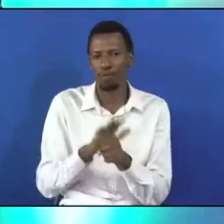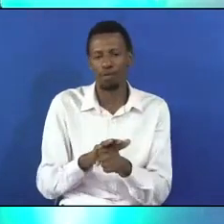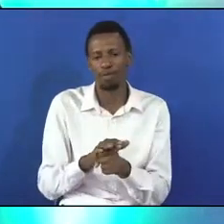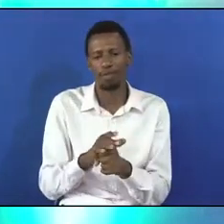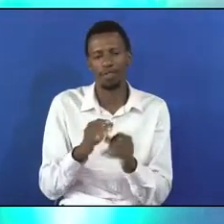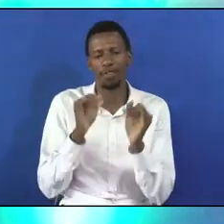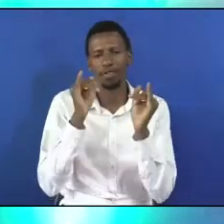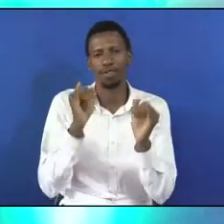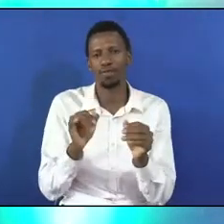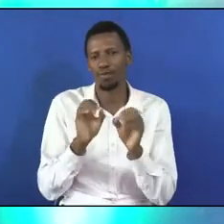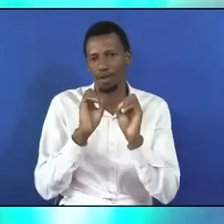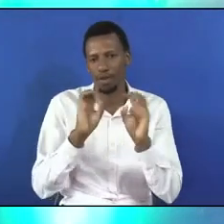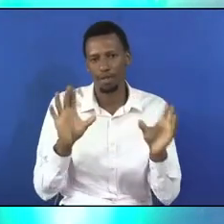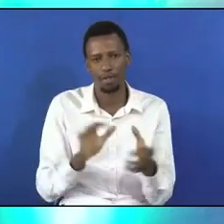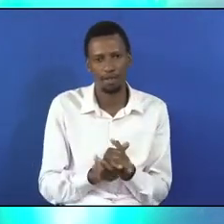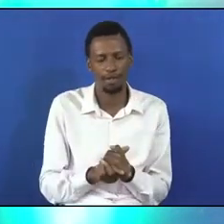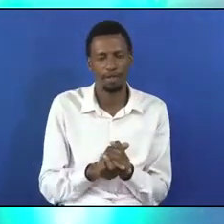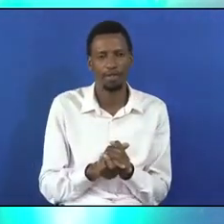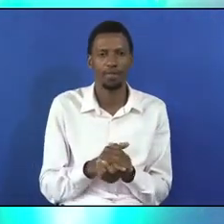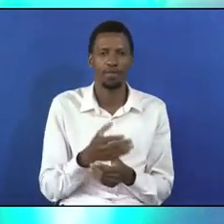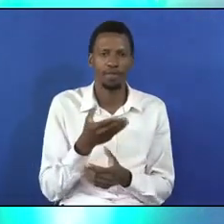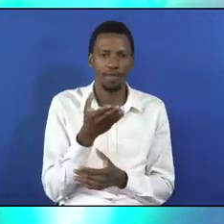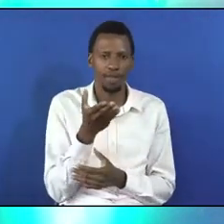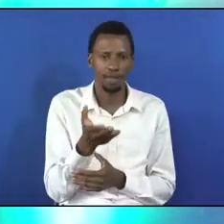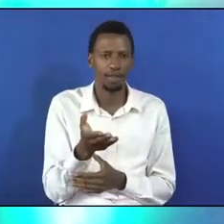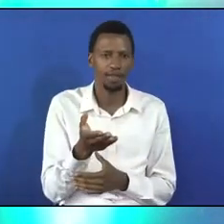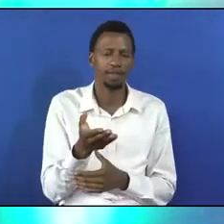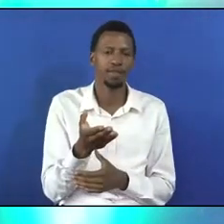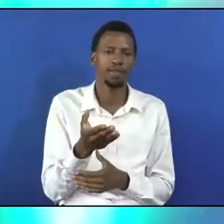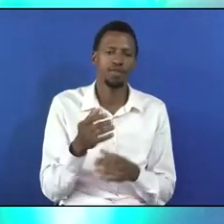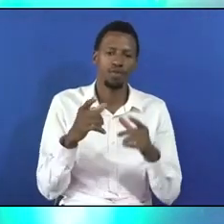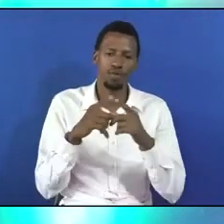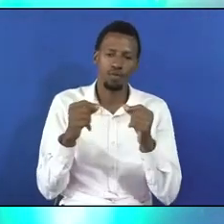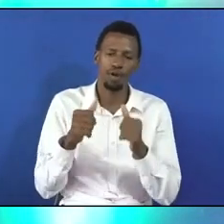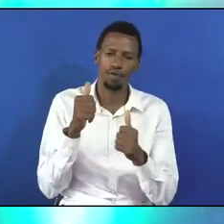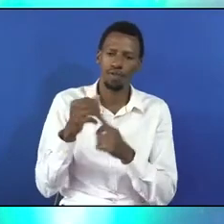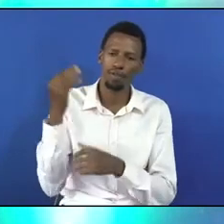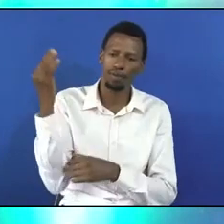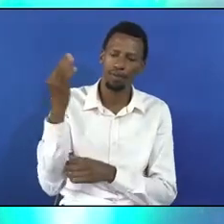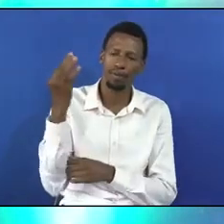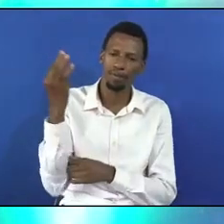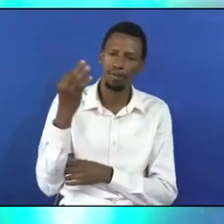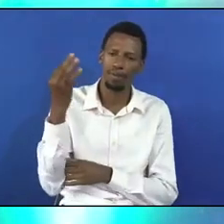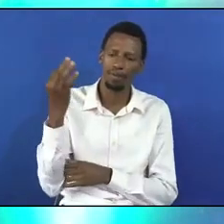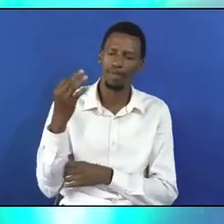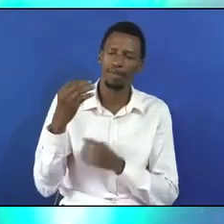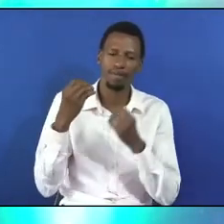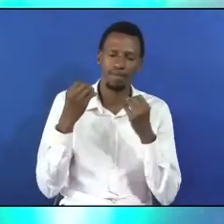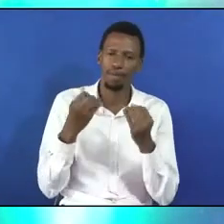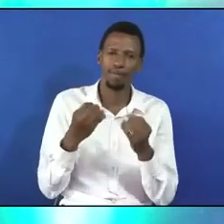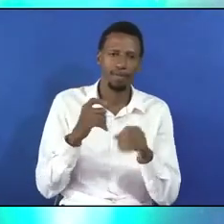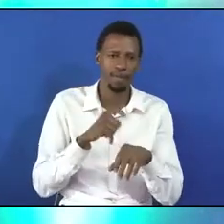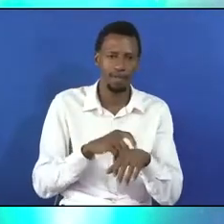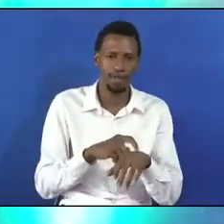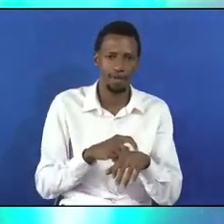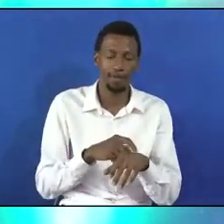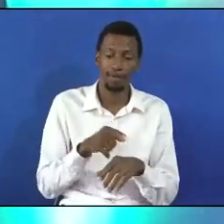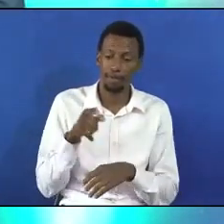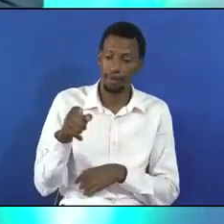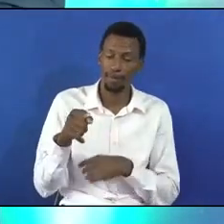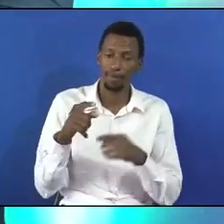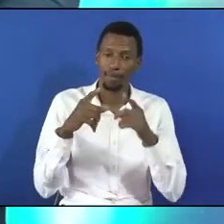new. It is a word that has been preached, and it is a word that